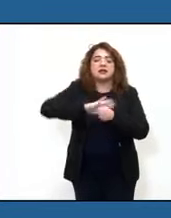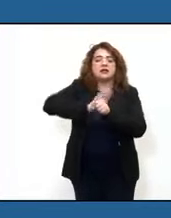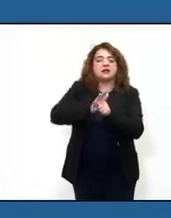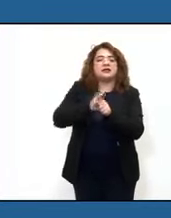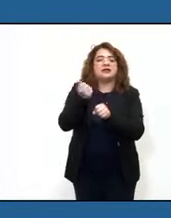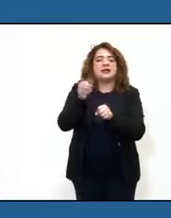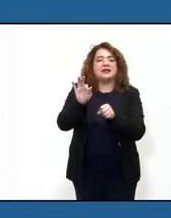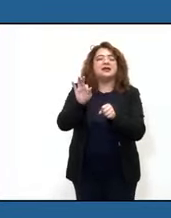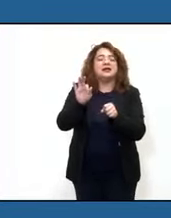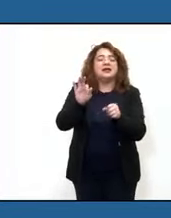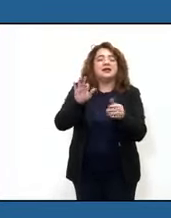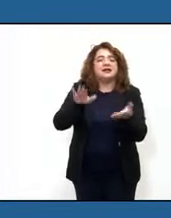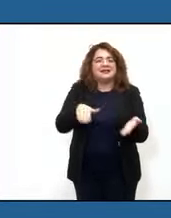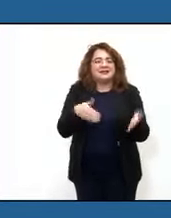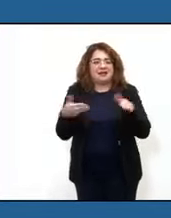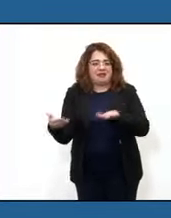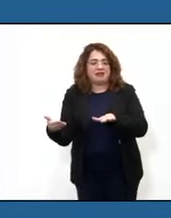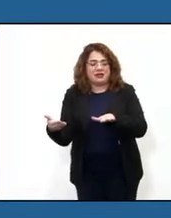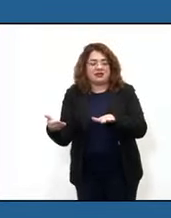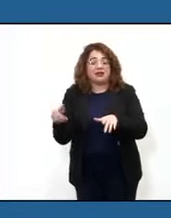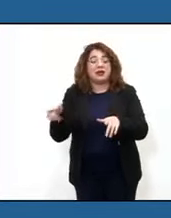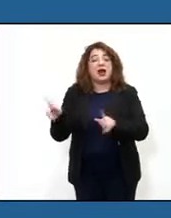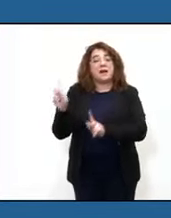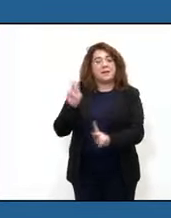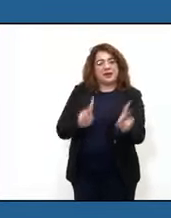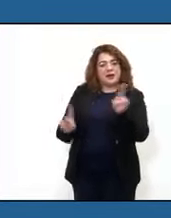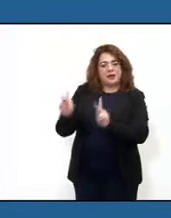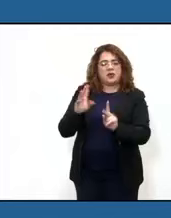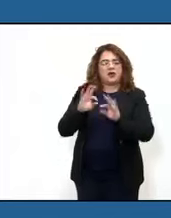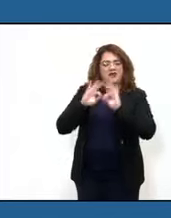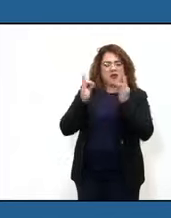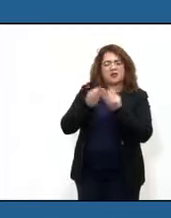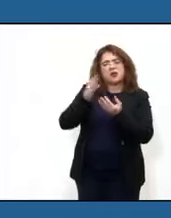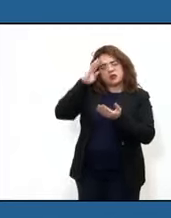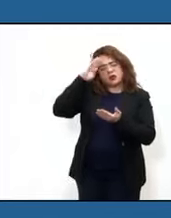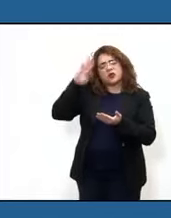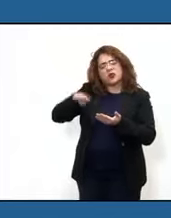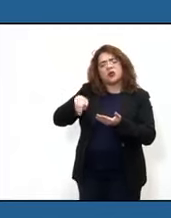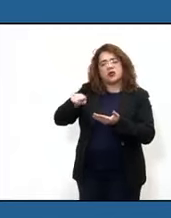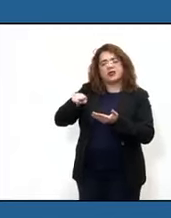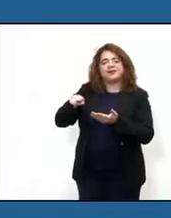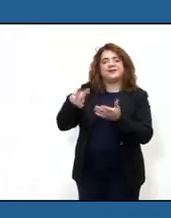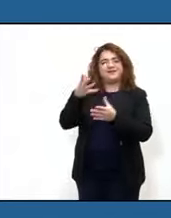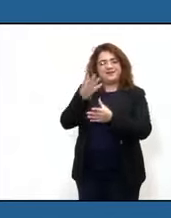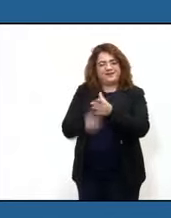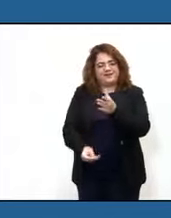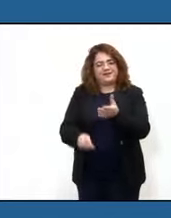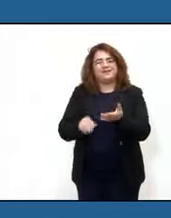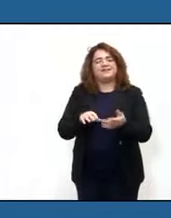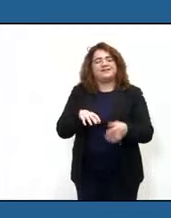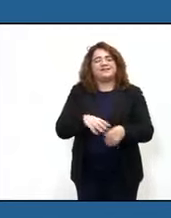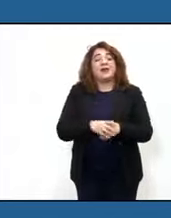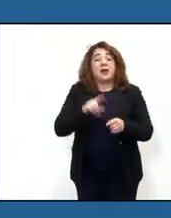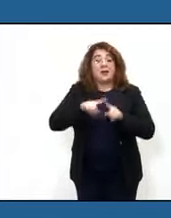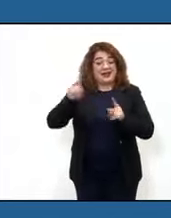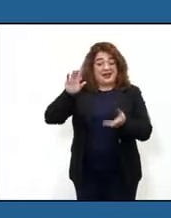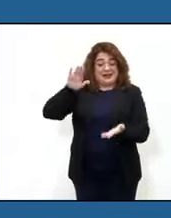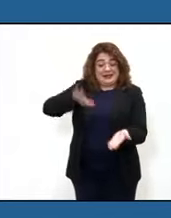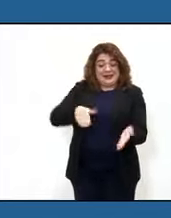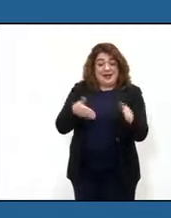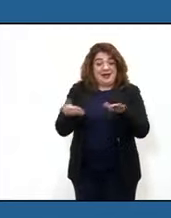every single one of these represents people and families. But our daily average number for COVID-19 deaths has declined by